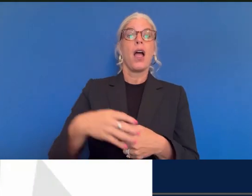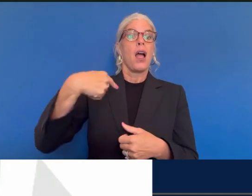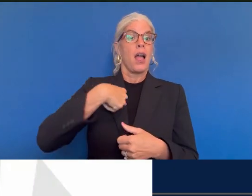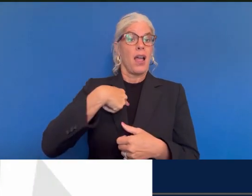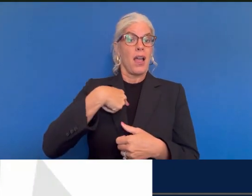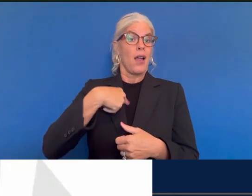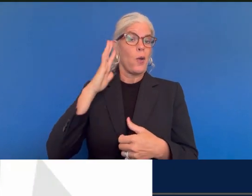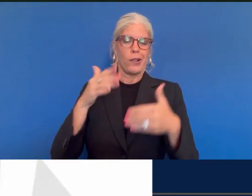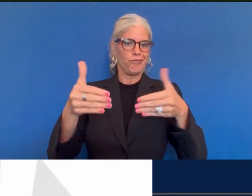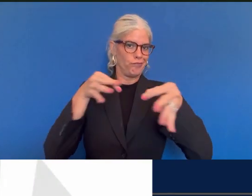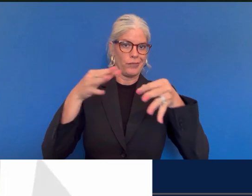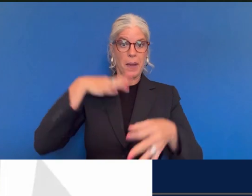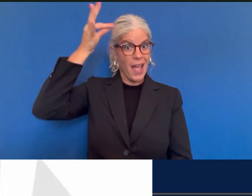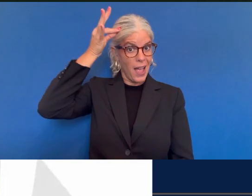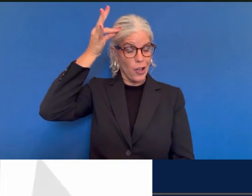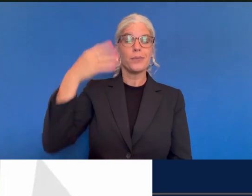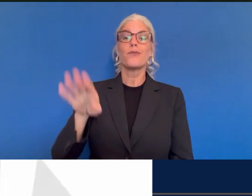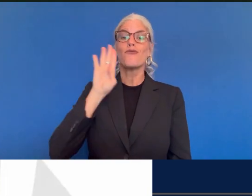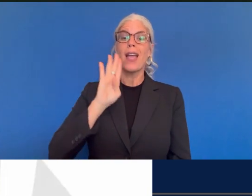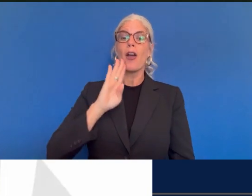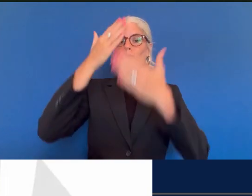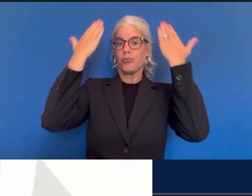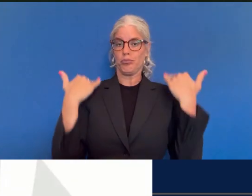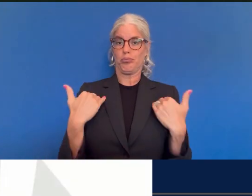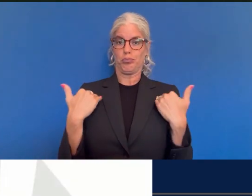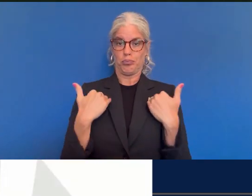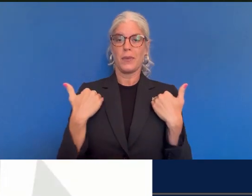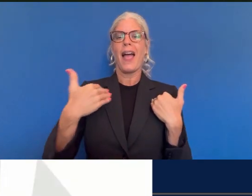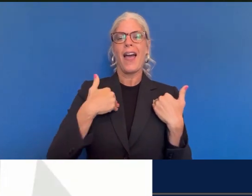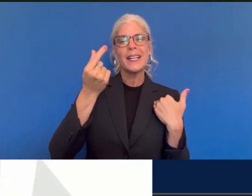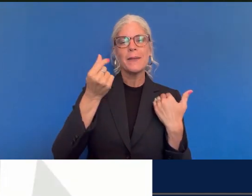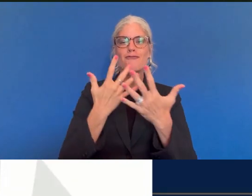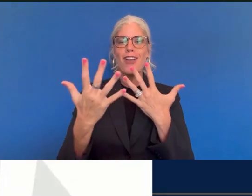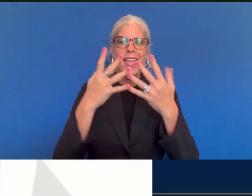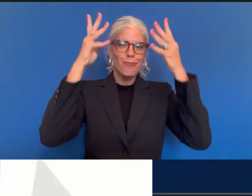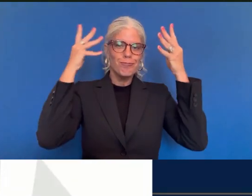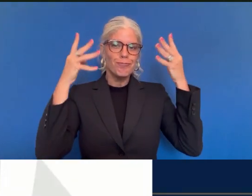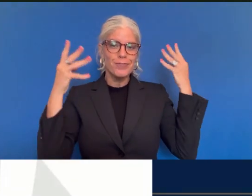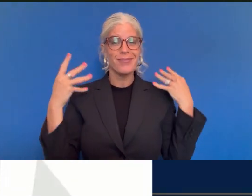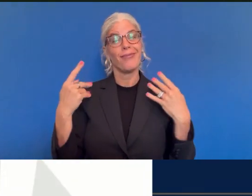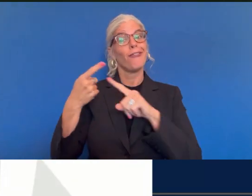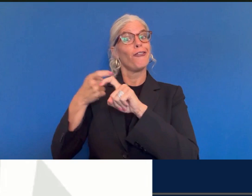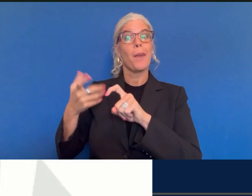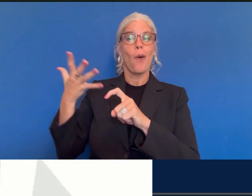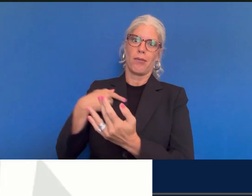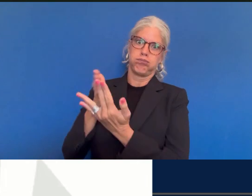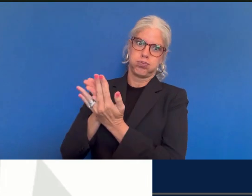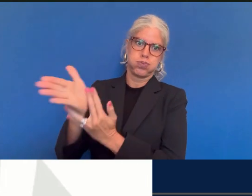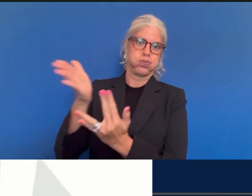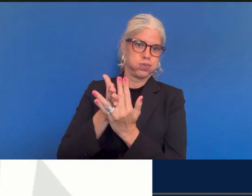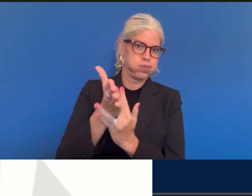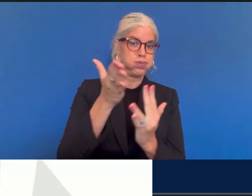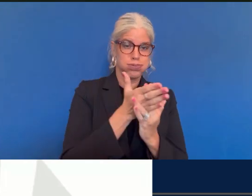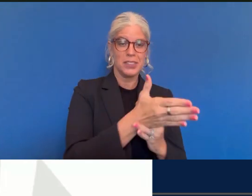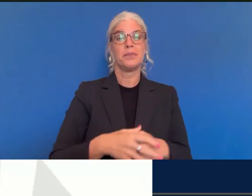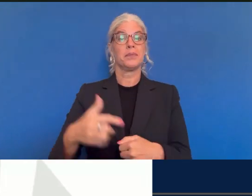about my age, which I'll go to my hair. It's brown shoulder length with some gray in the front from everything I've been through.